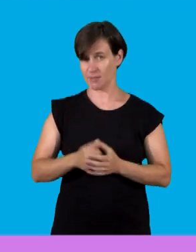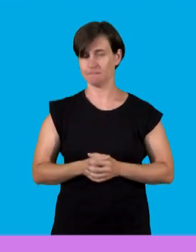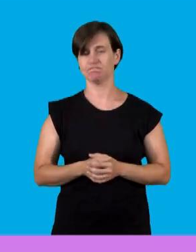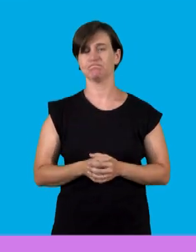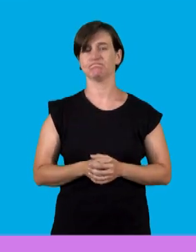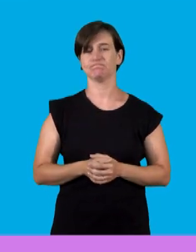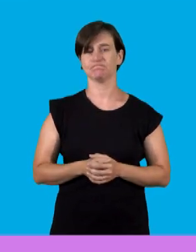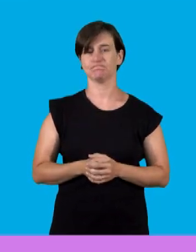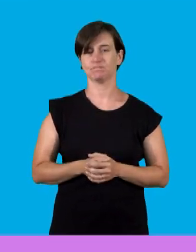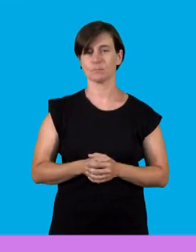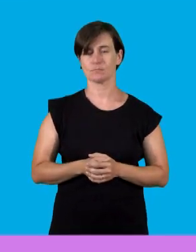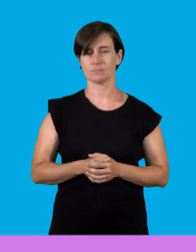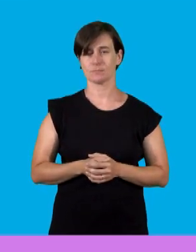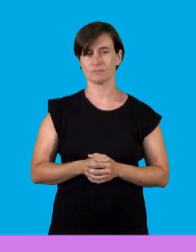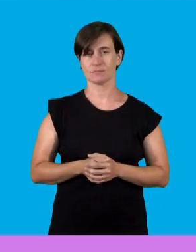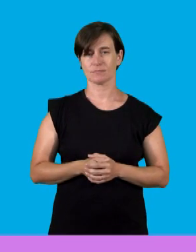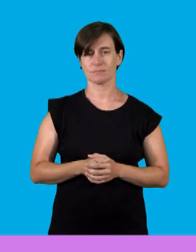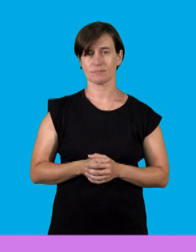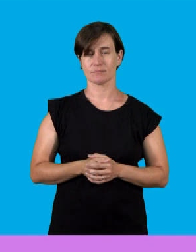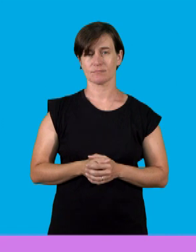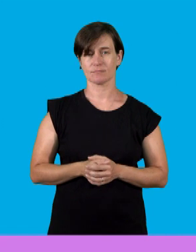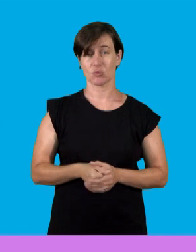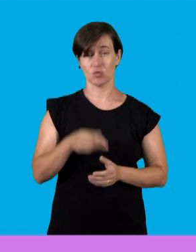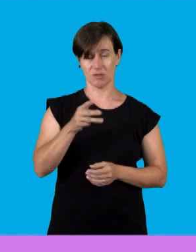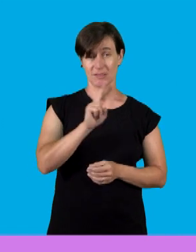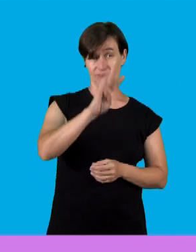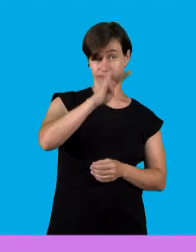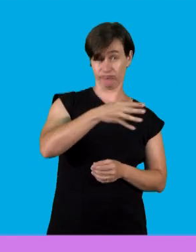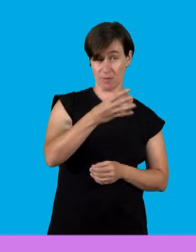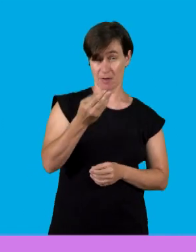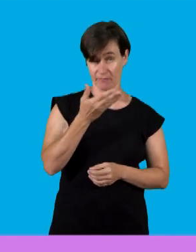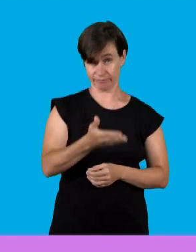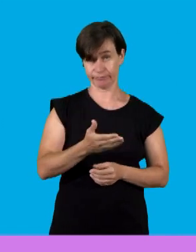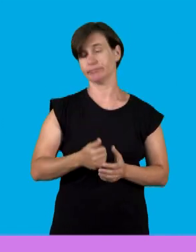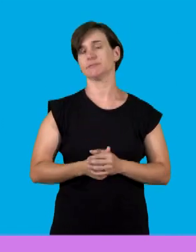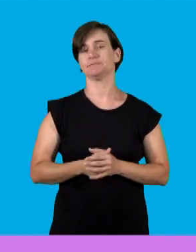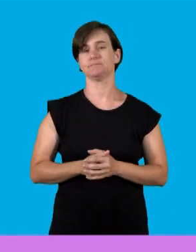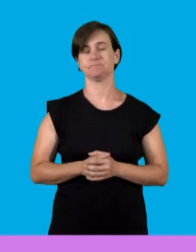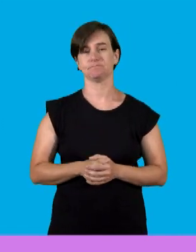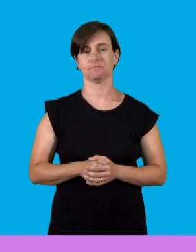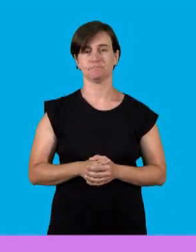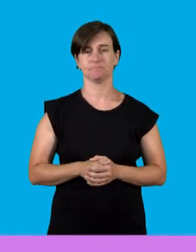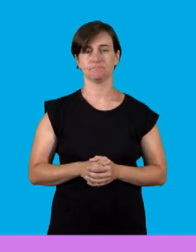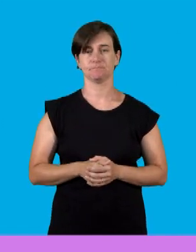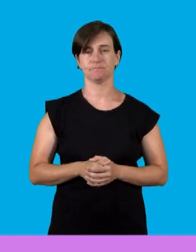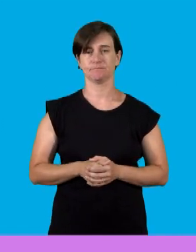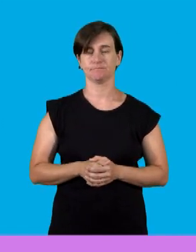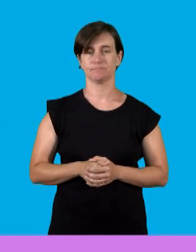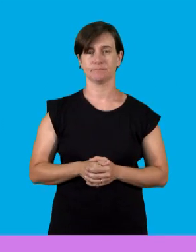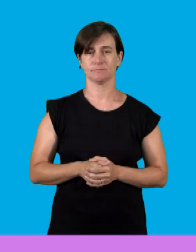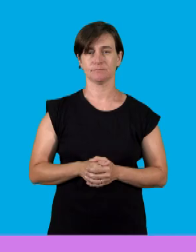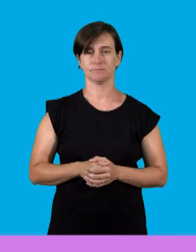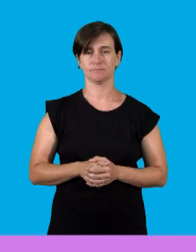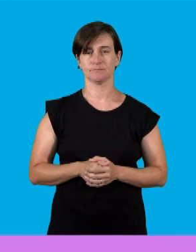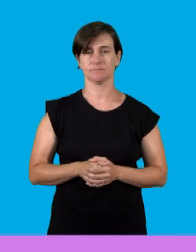Same question, right? Just did that, and there's our loan, our factor table as well. So now we're going to